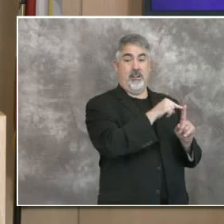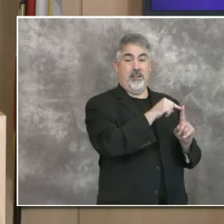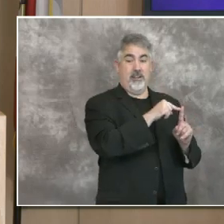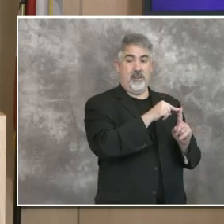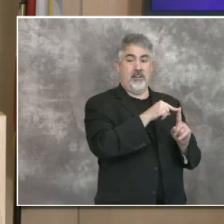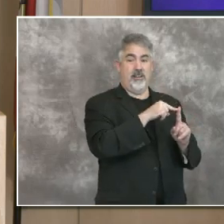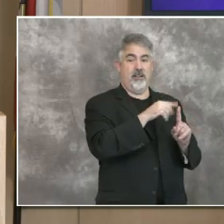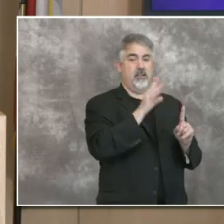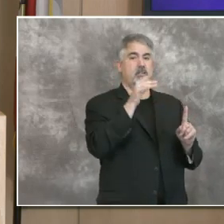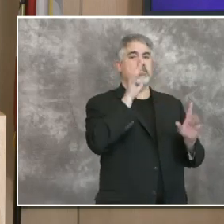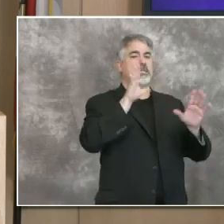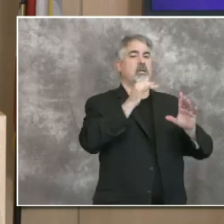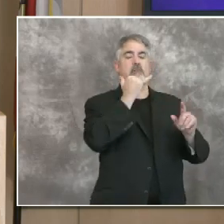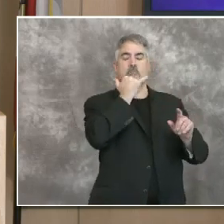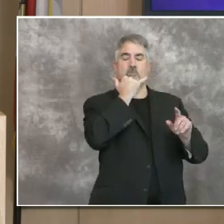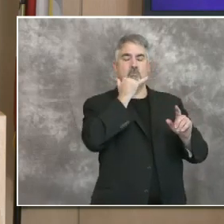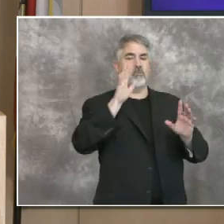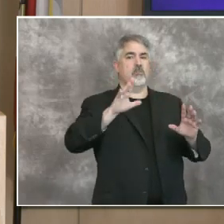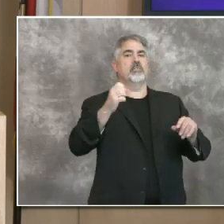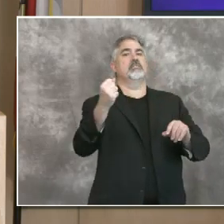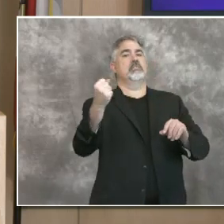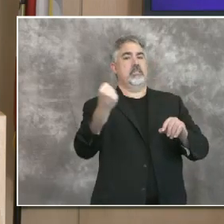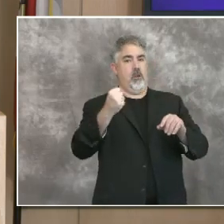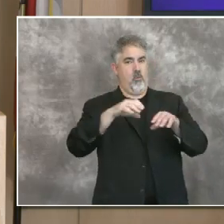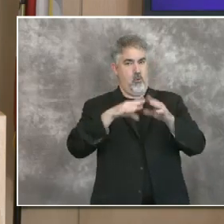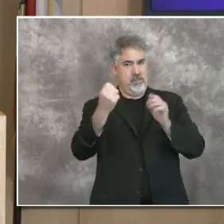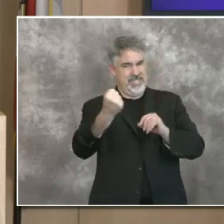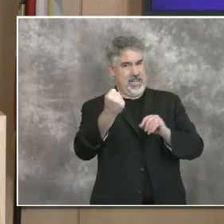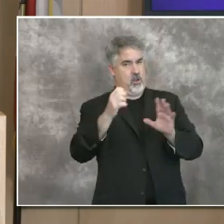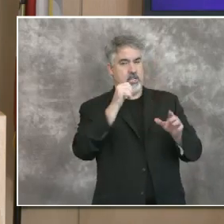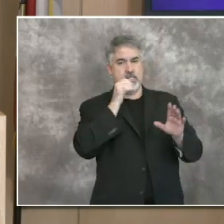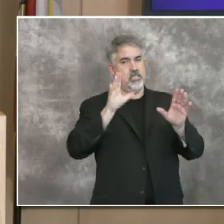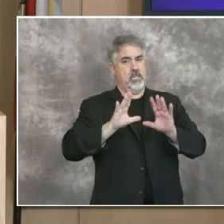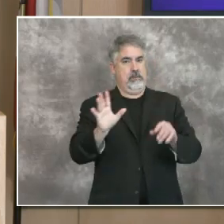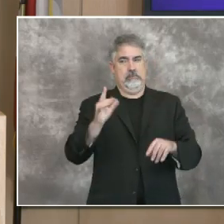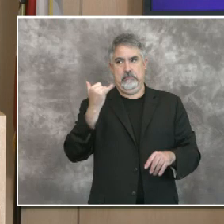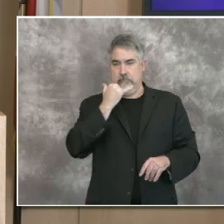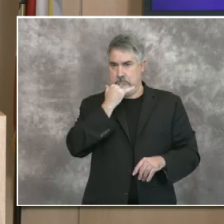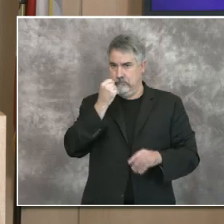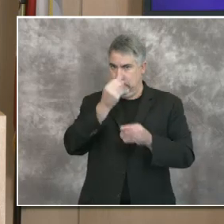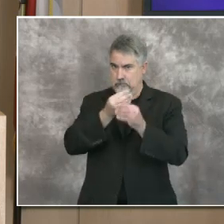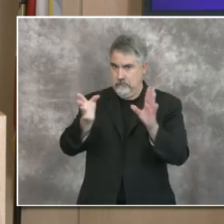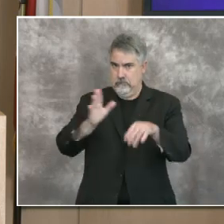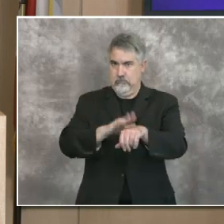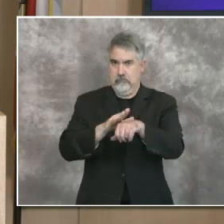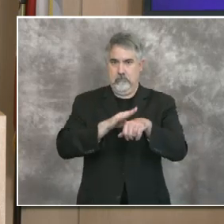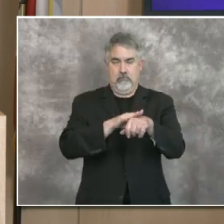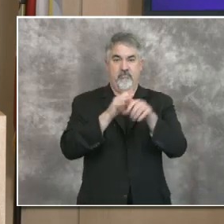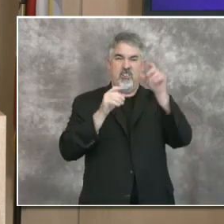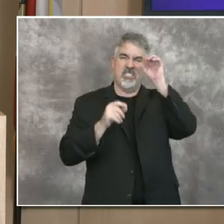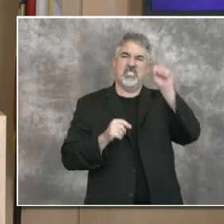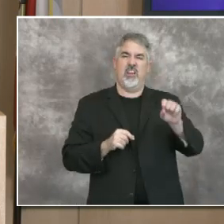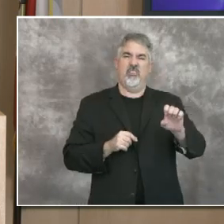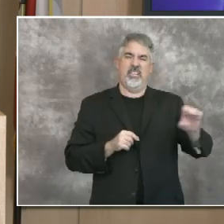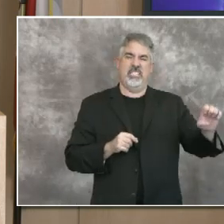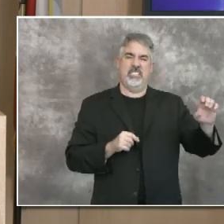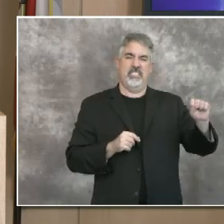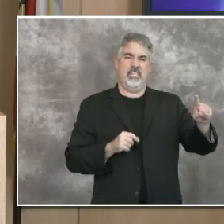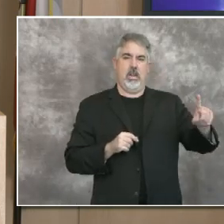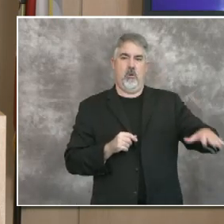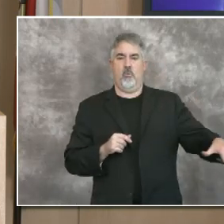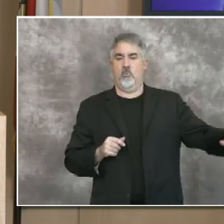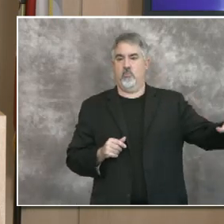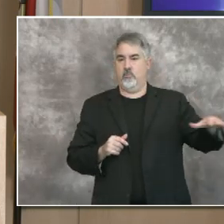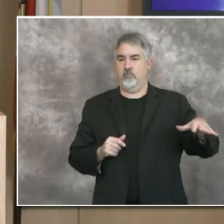only, not Saturday and Sunday, so it'll just clarify that point. The next question, I believe, deals with the homeless situation at the San